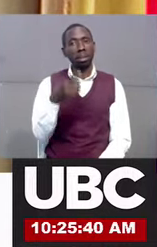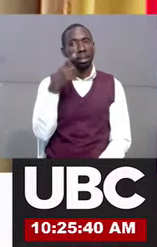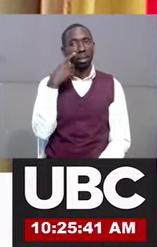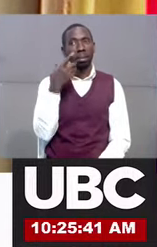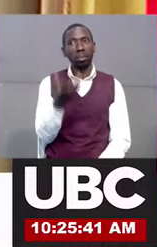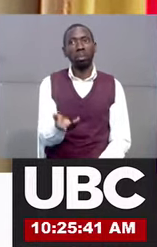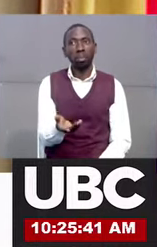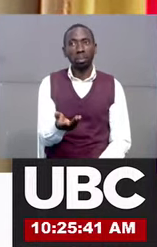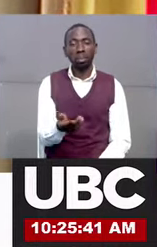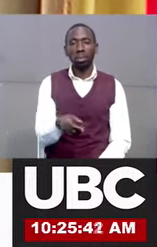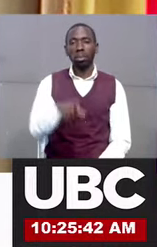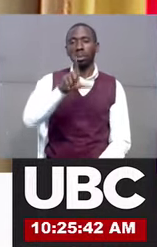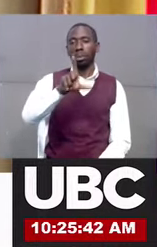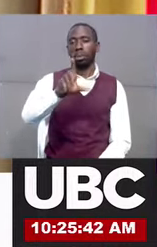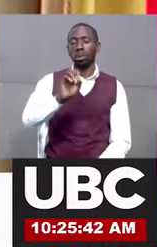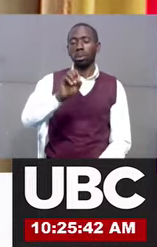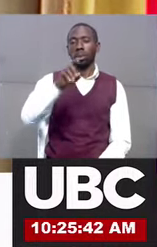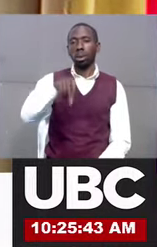Love.